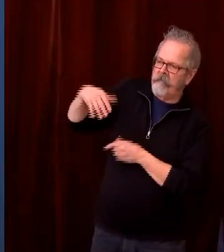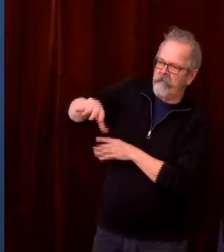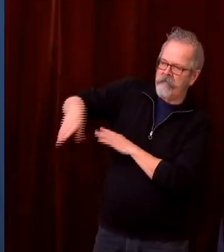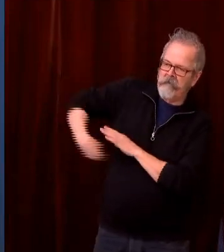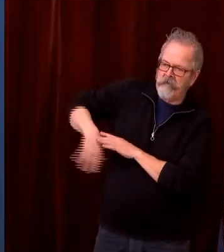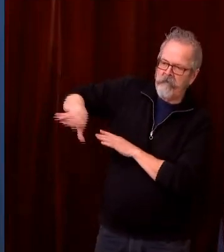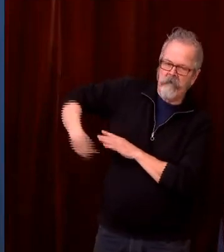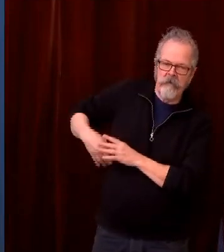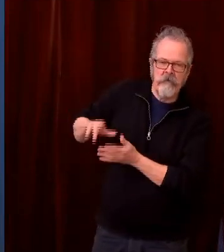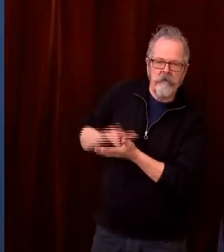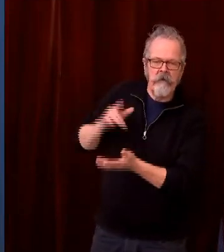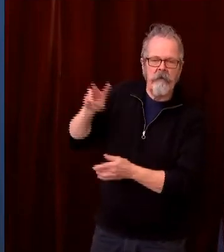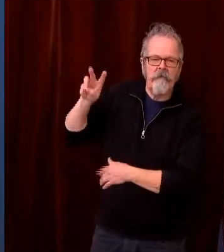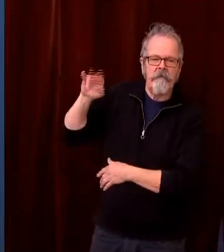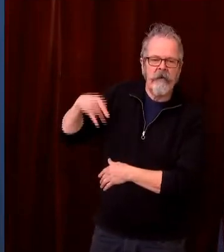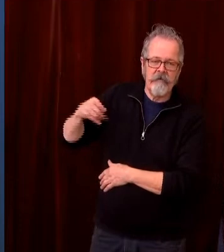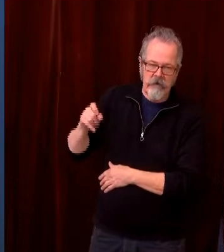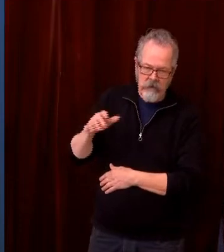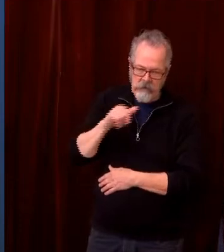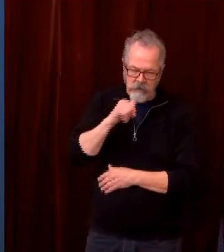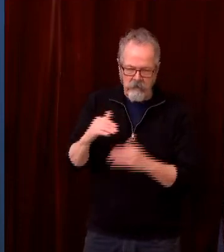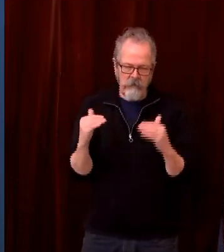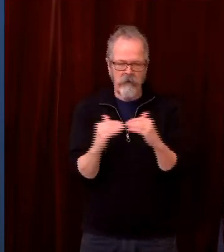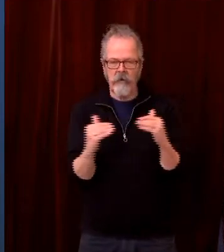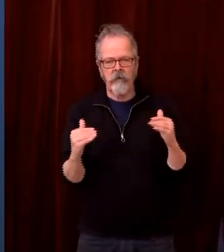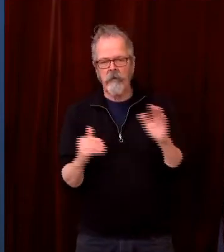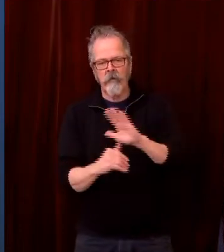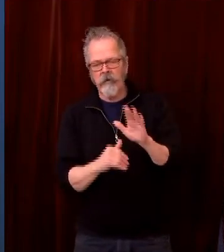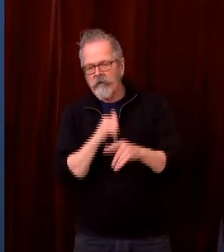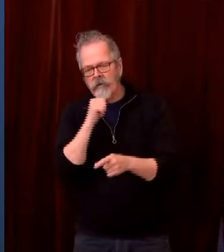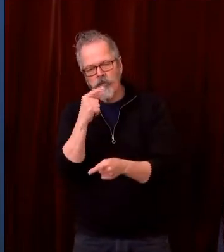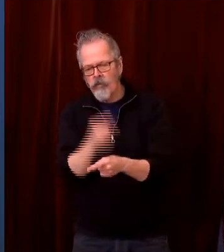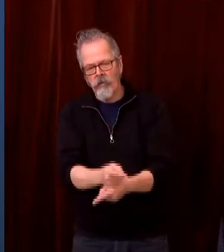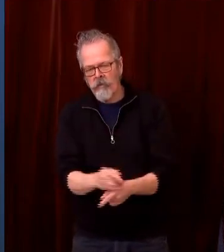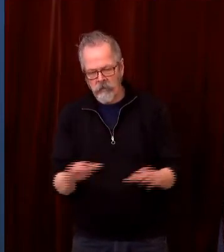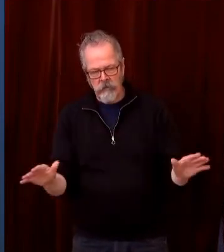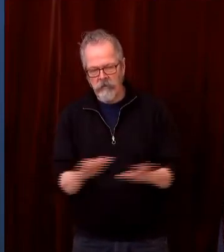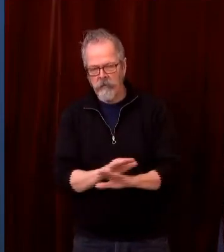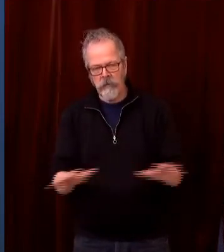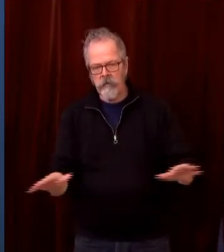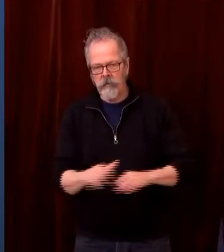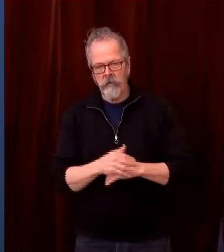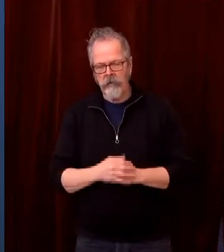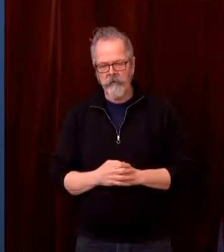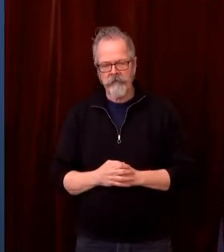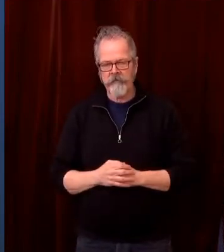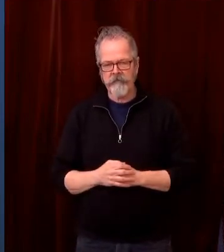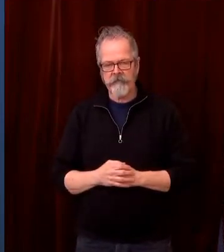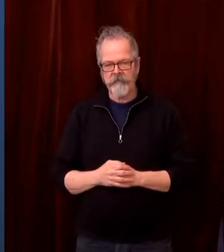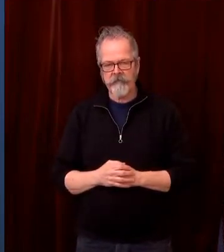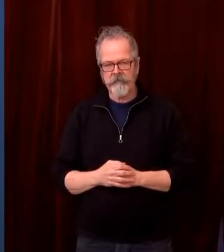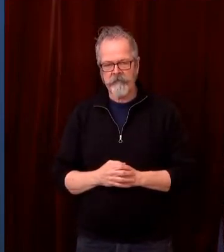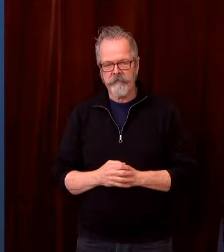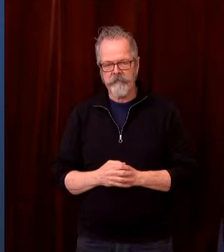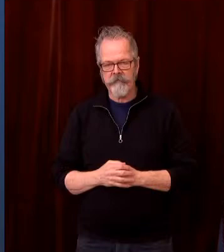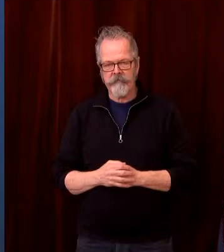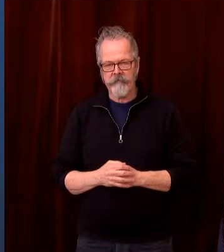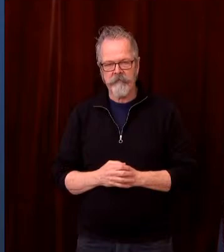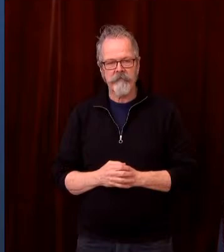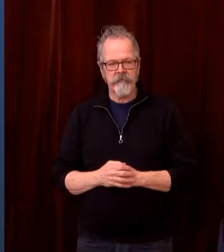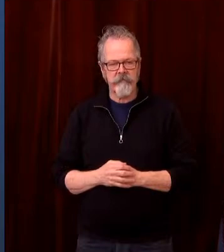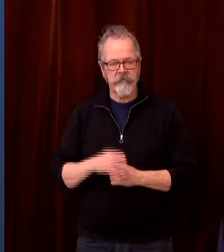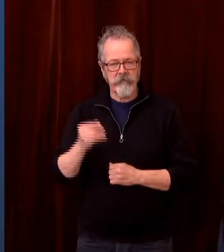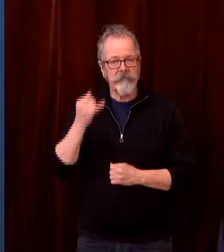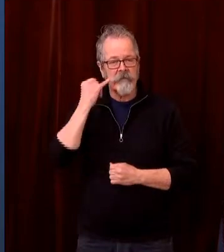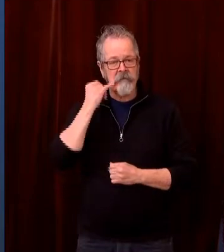We need fairness in this system, and we've got to maintain public credibility in this system. I'm told that was, whatever